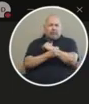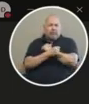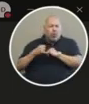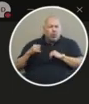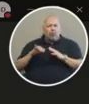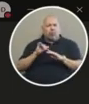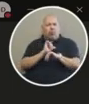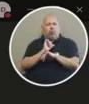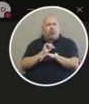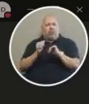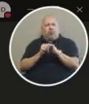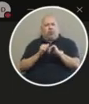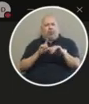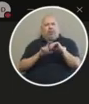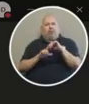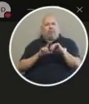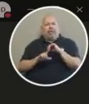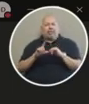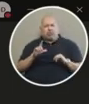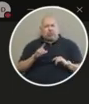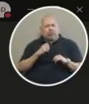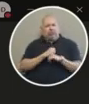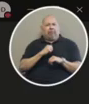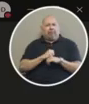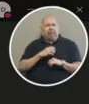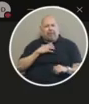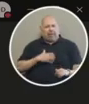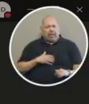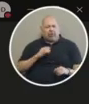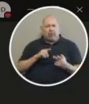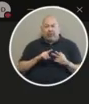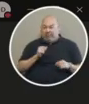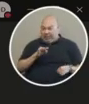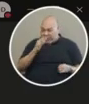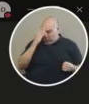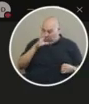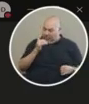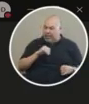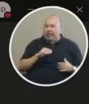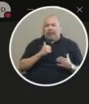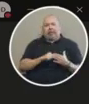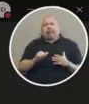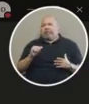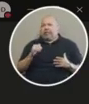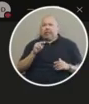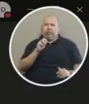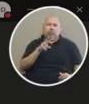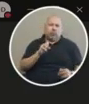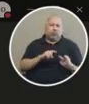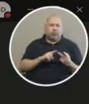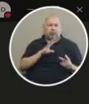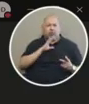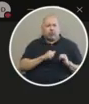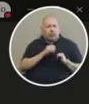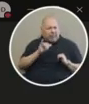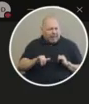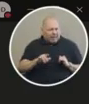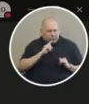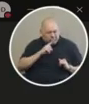were working with El Pasoans Fighting Hunger on something like this, and I didn't know if there was any movement on it or if you could speak to it at